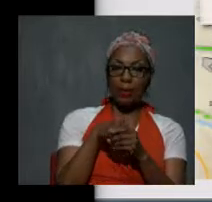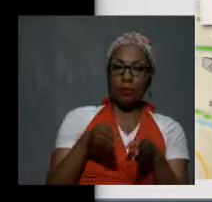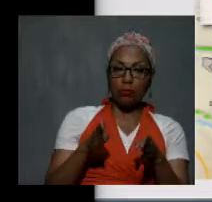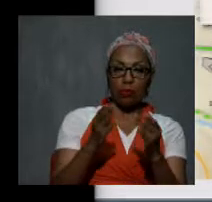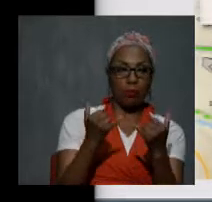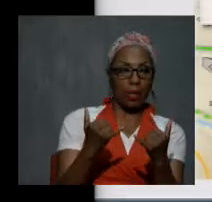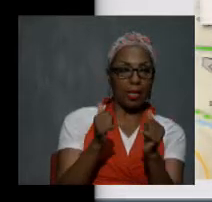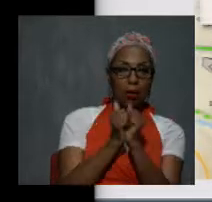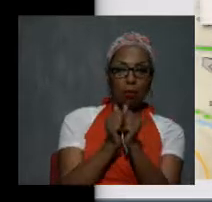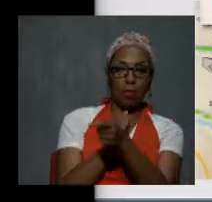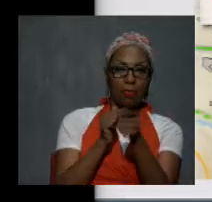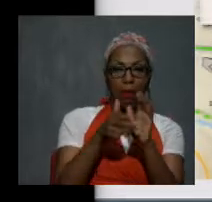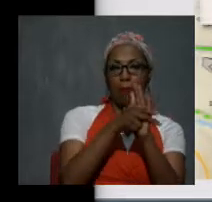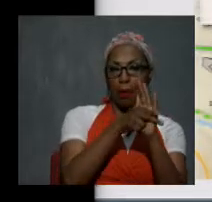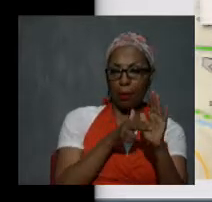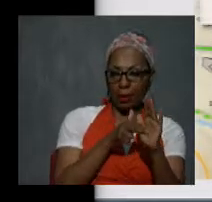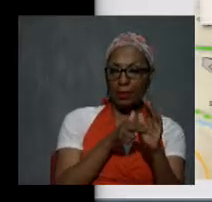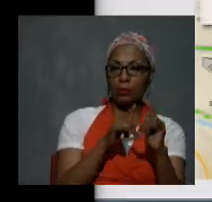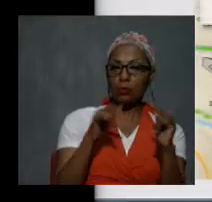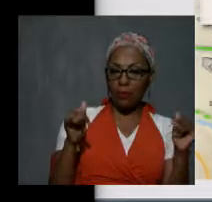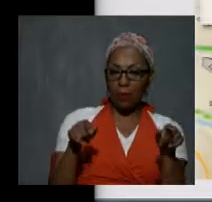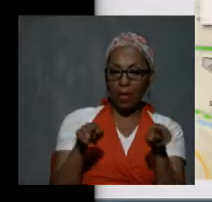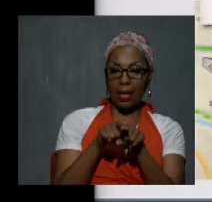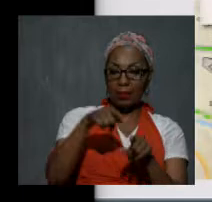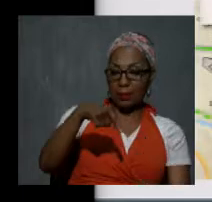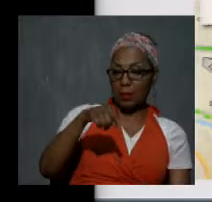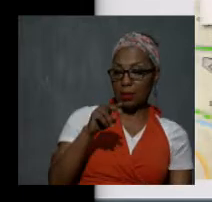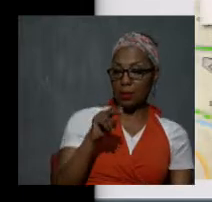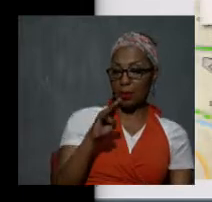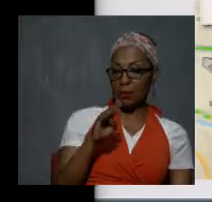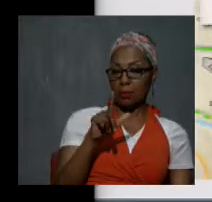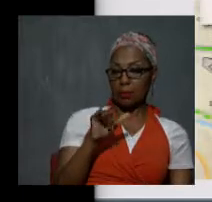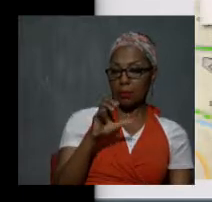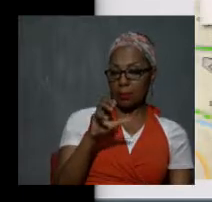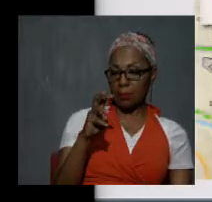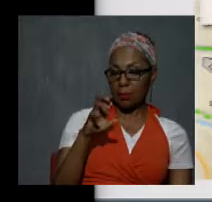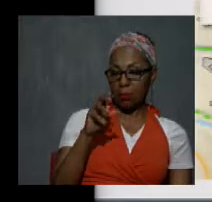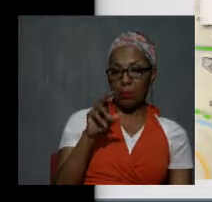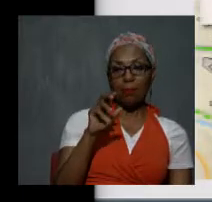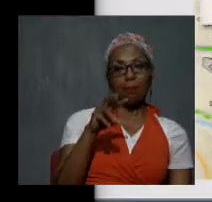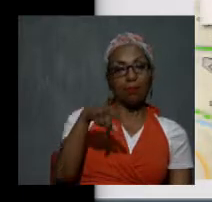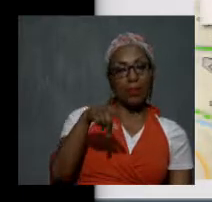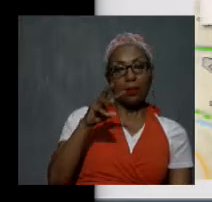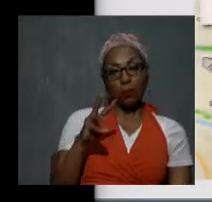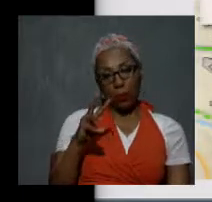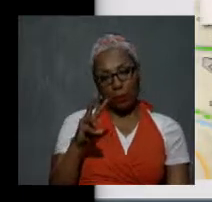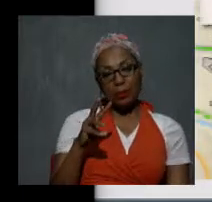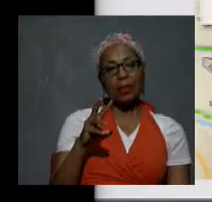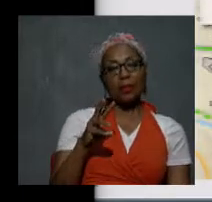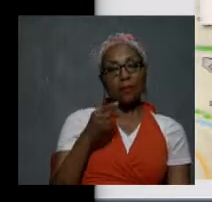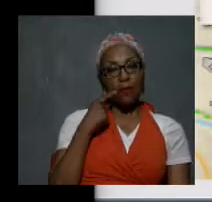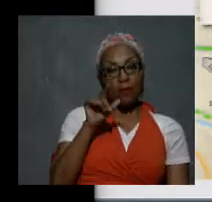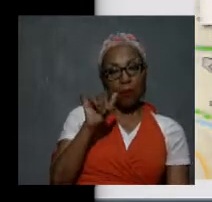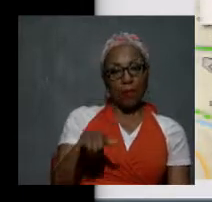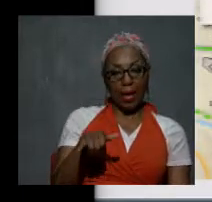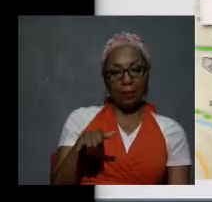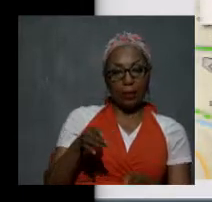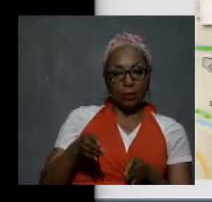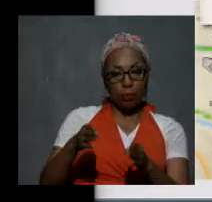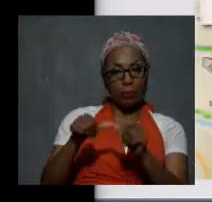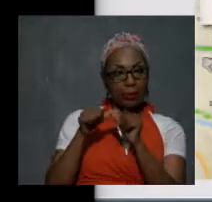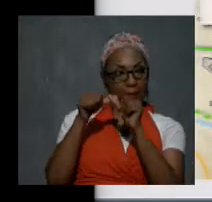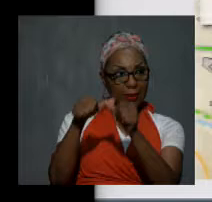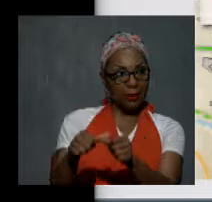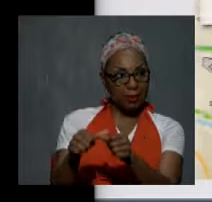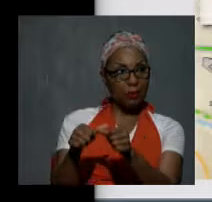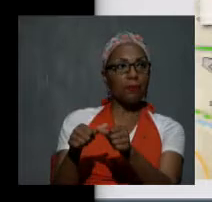their markings and so forth, as Public Works has directed us for that trail to continue to that intersection. And that's